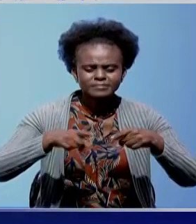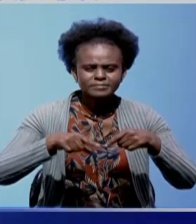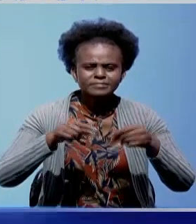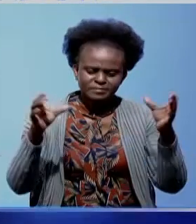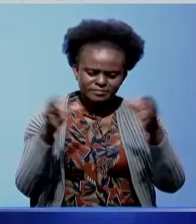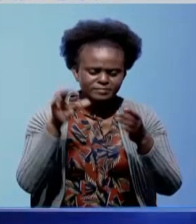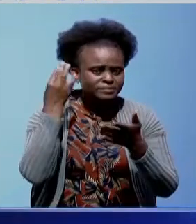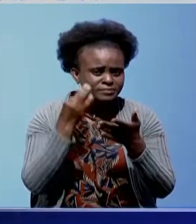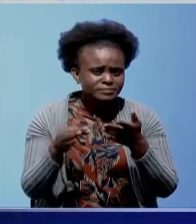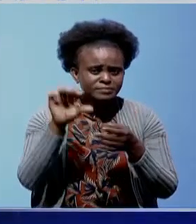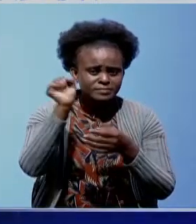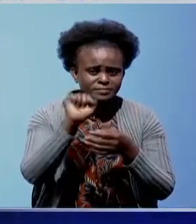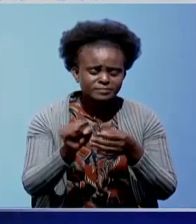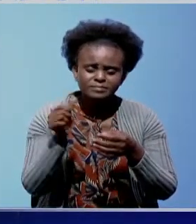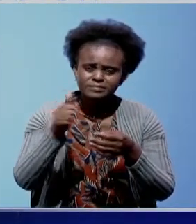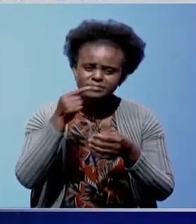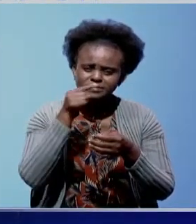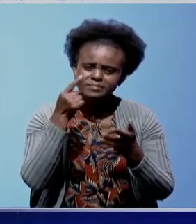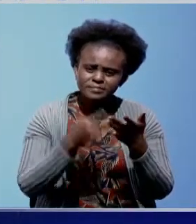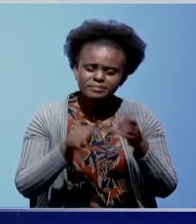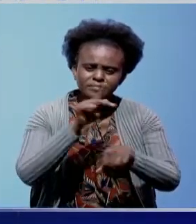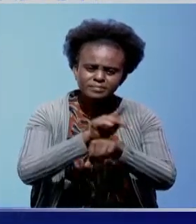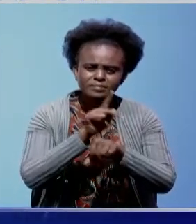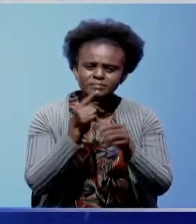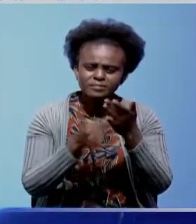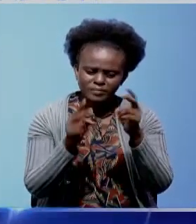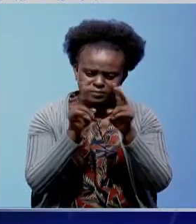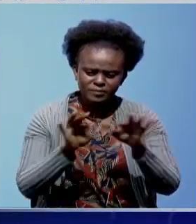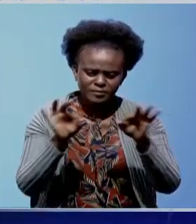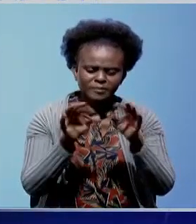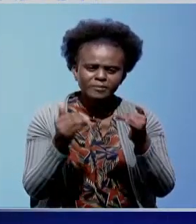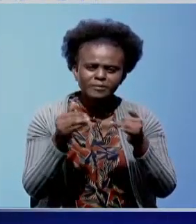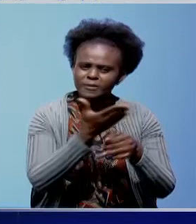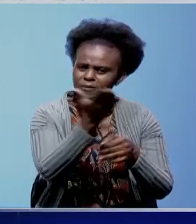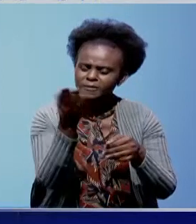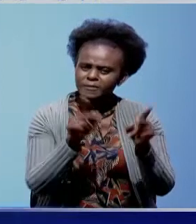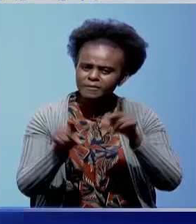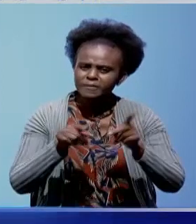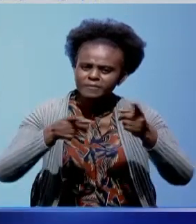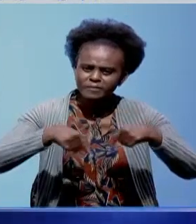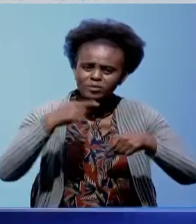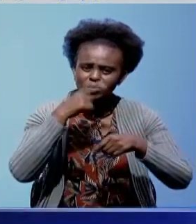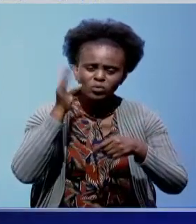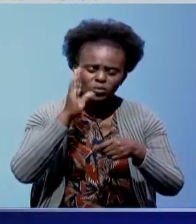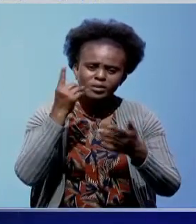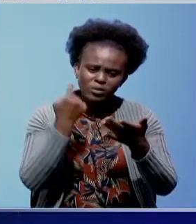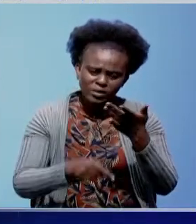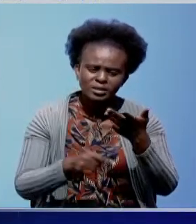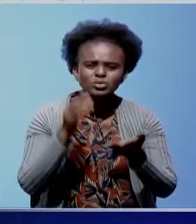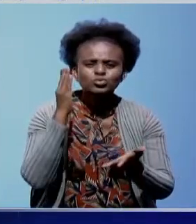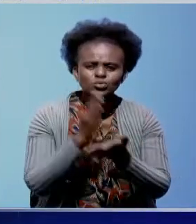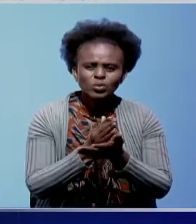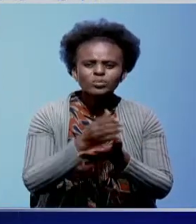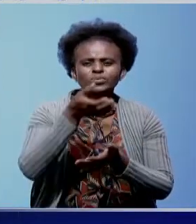Council Secretary KAMWATA PONGO says the project is important and significant to the local people who will now stop drinking